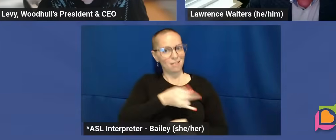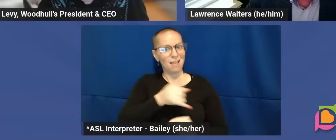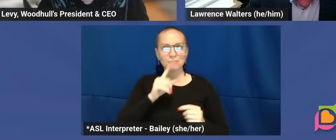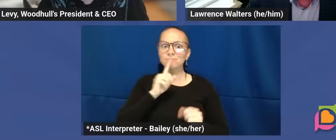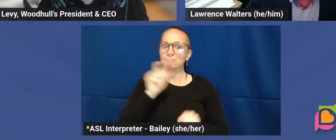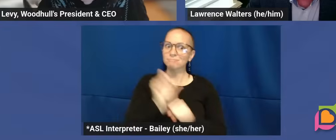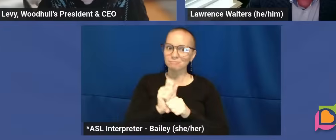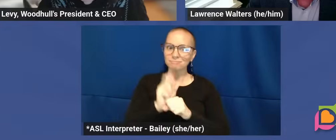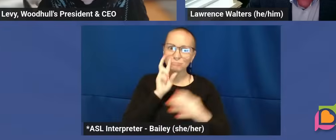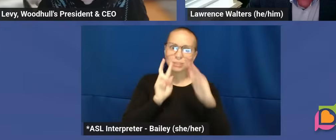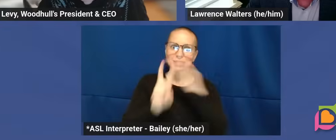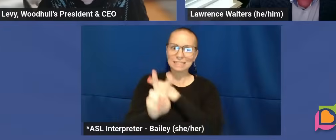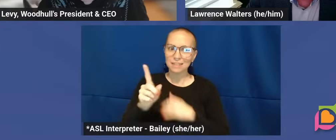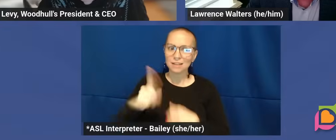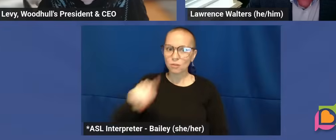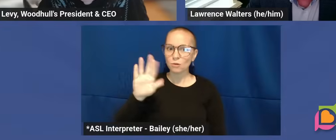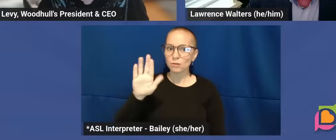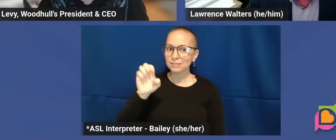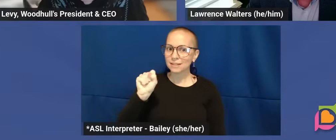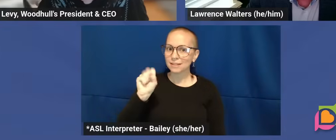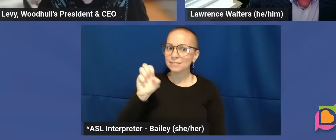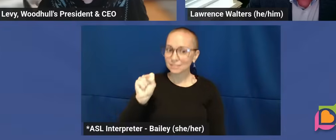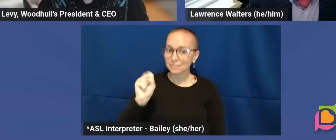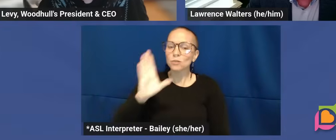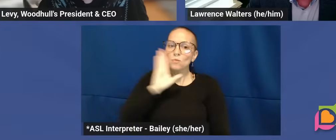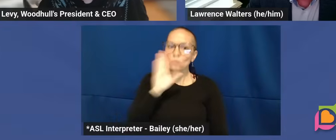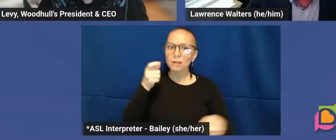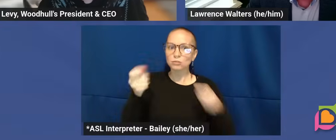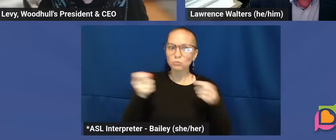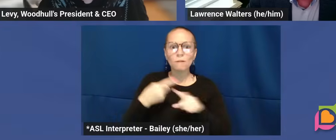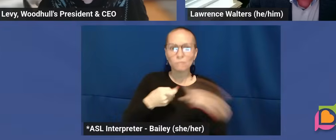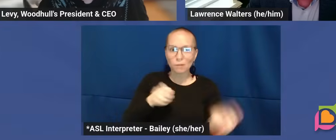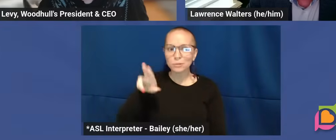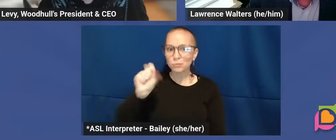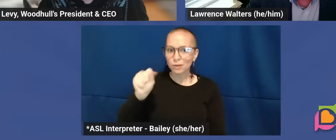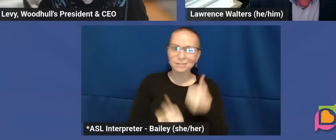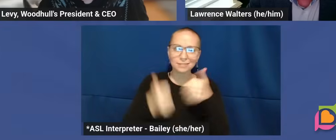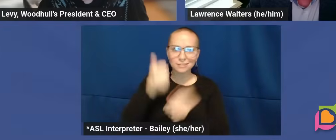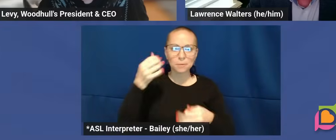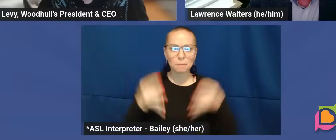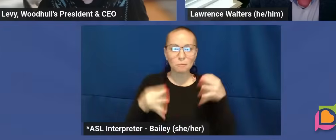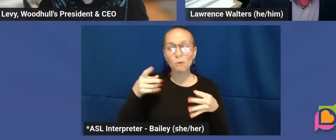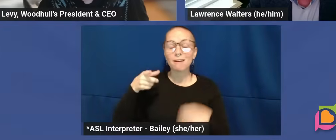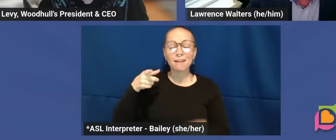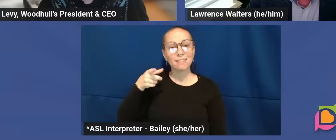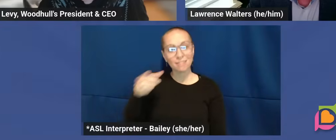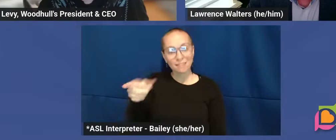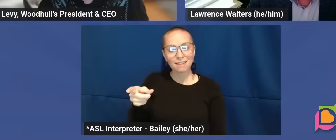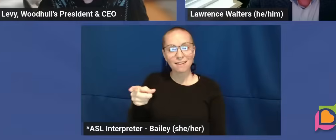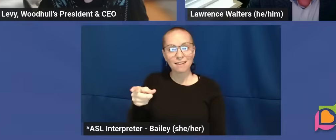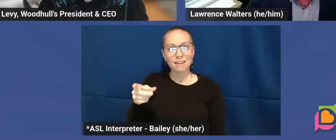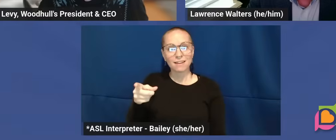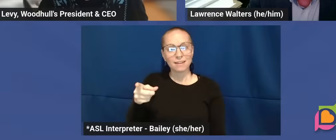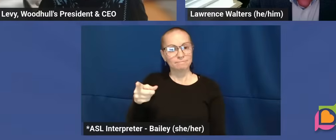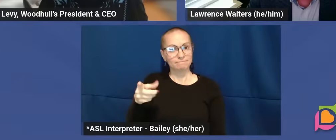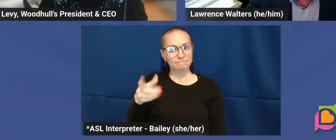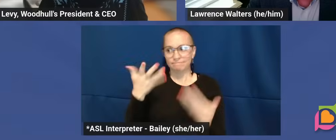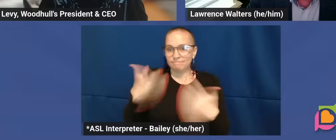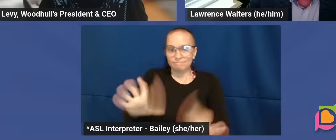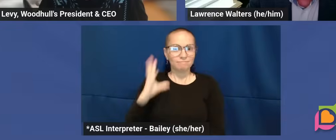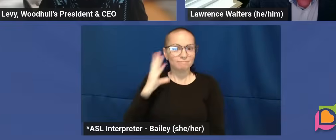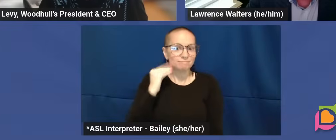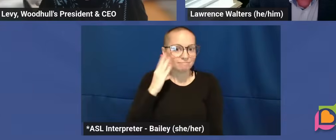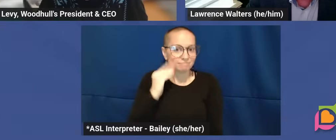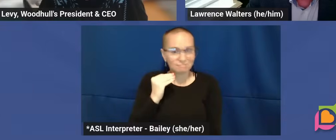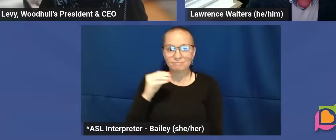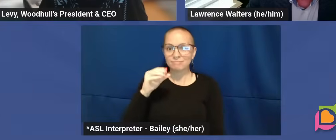would control because they were from the US Supreme Court and they dealt with access to sexually explicit speech on the